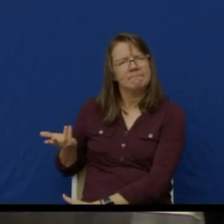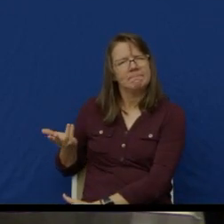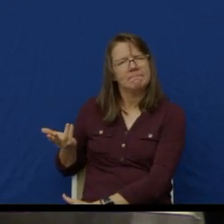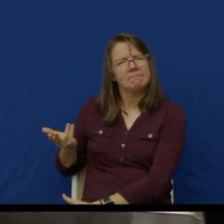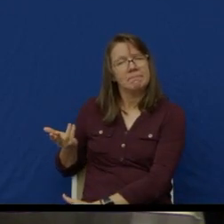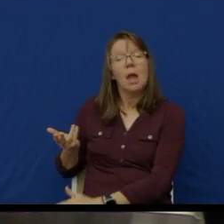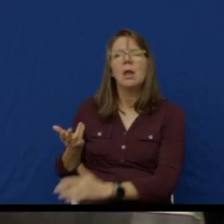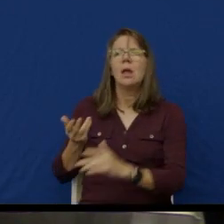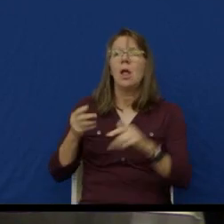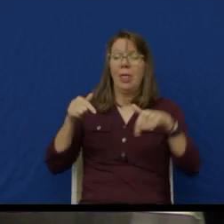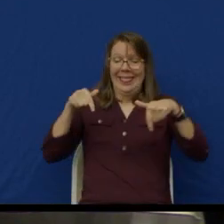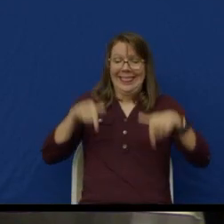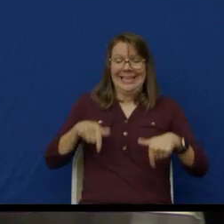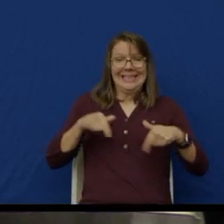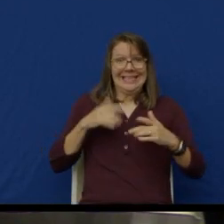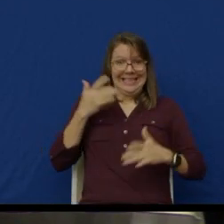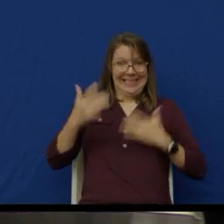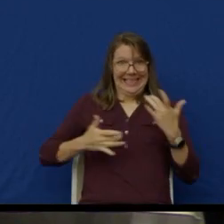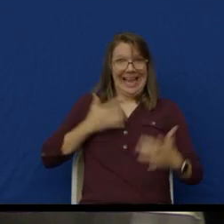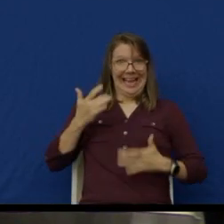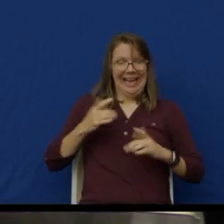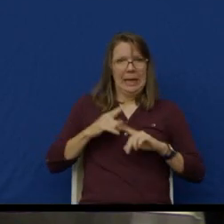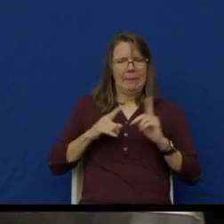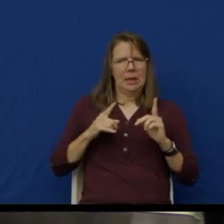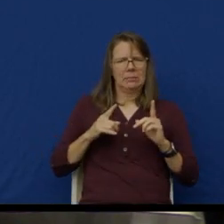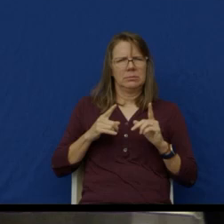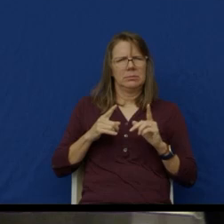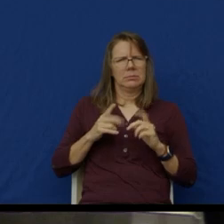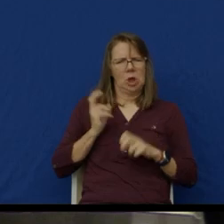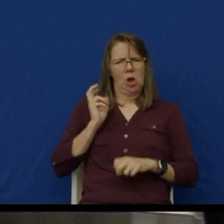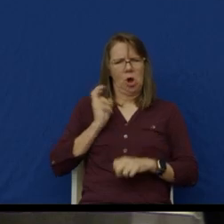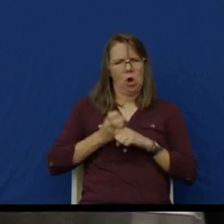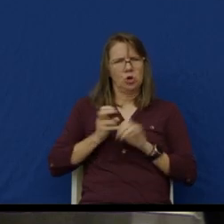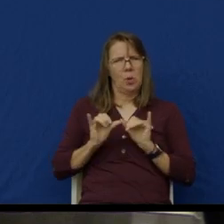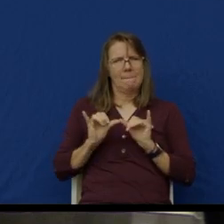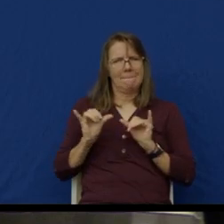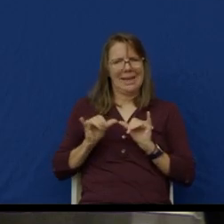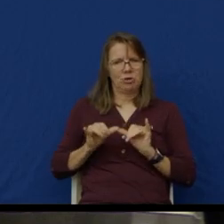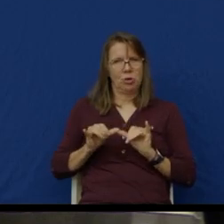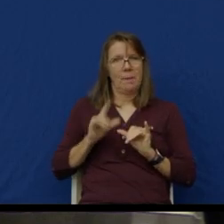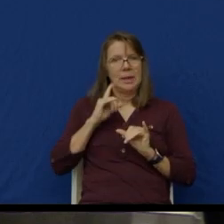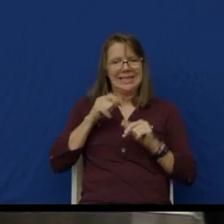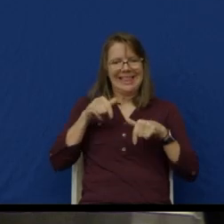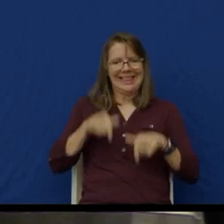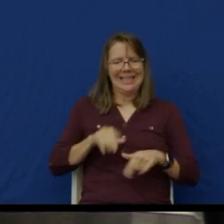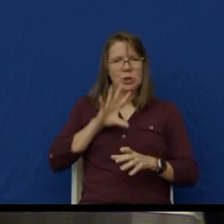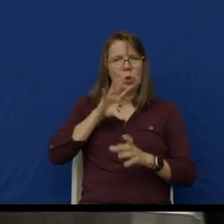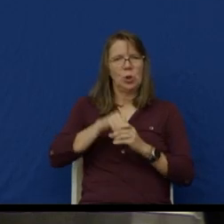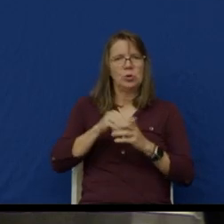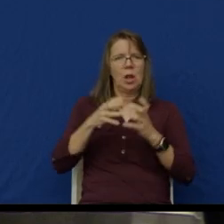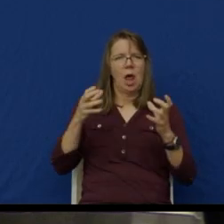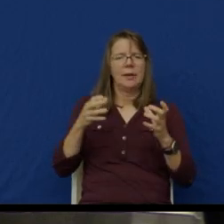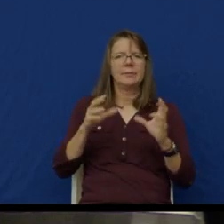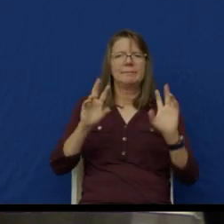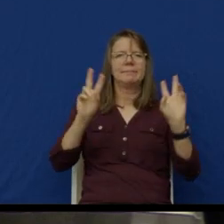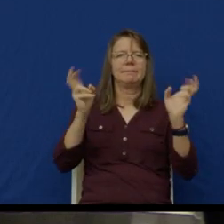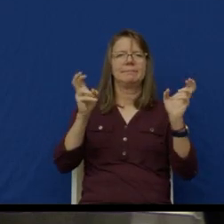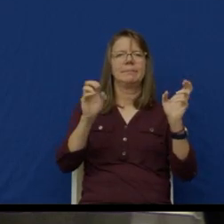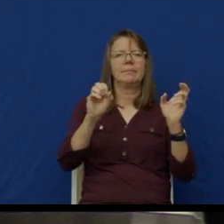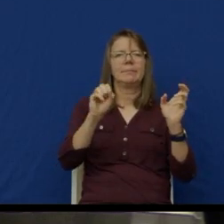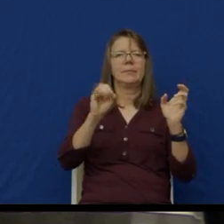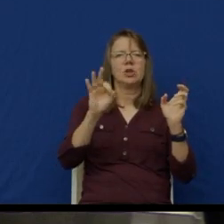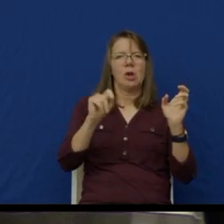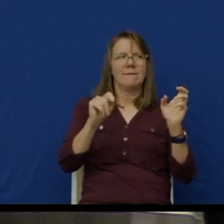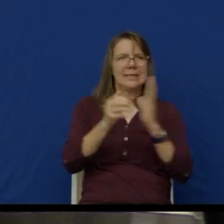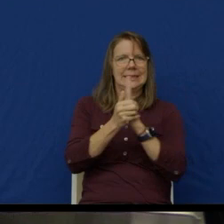to measure because we've got a lot of soft skills in there. And it focuses in my opinion,